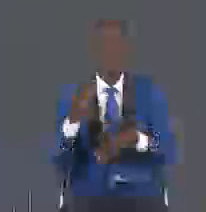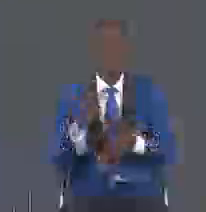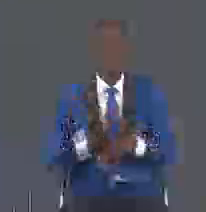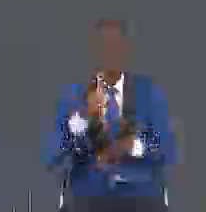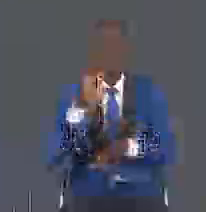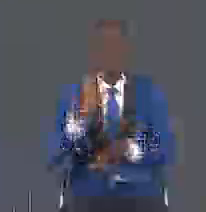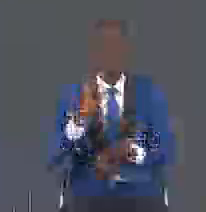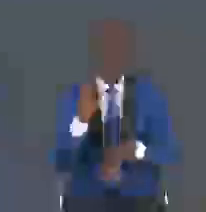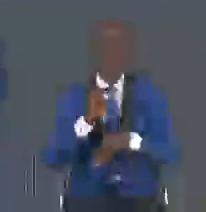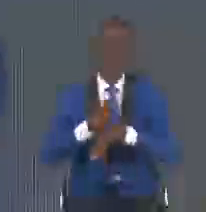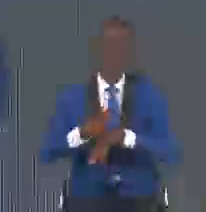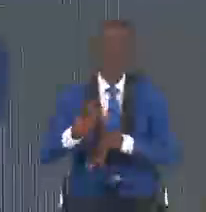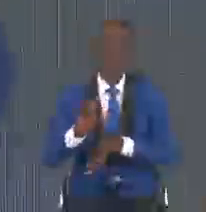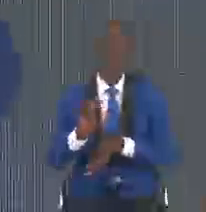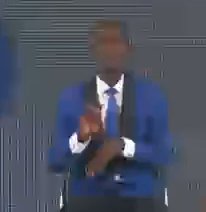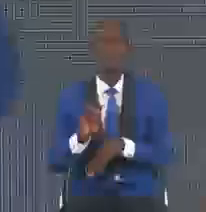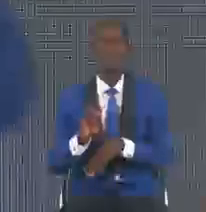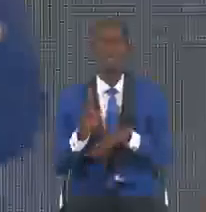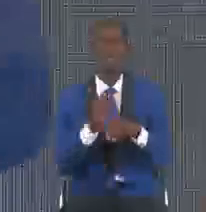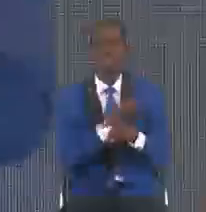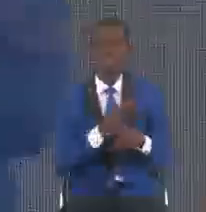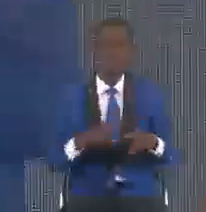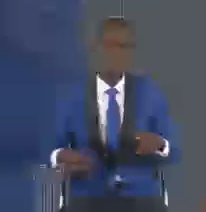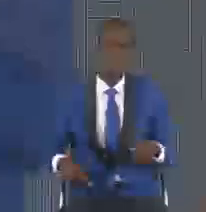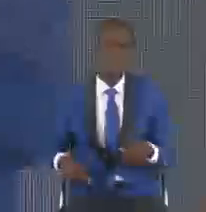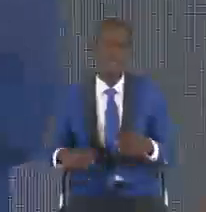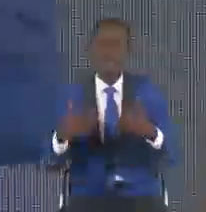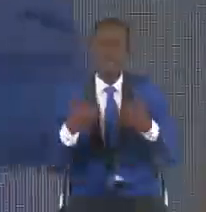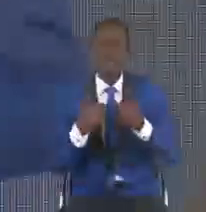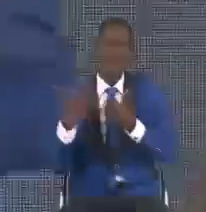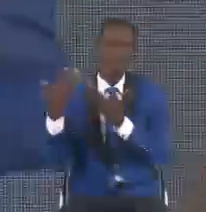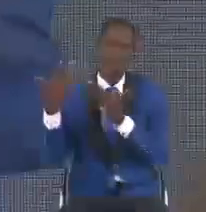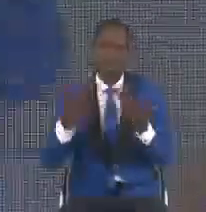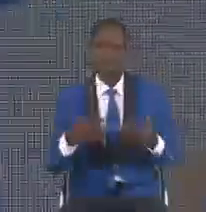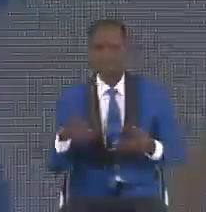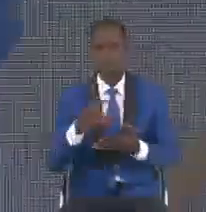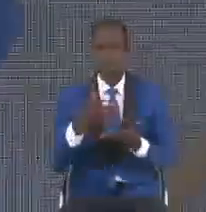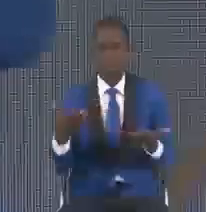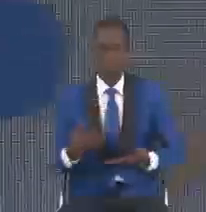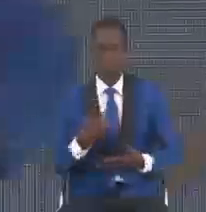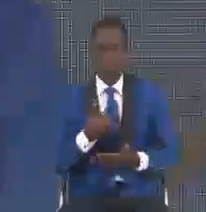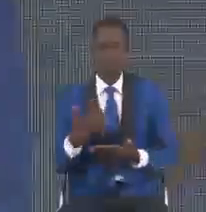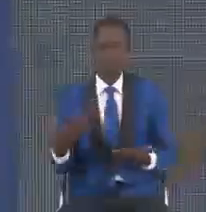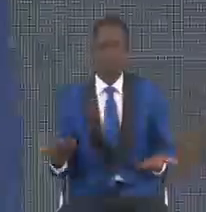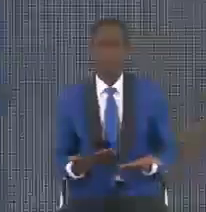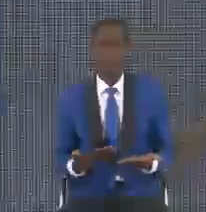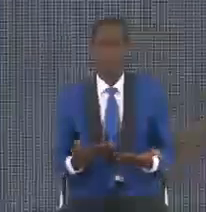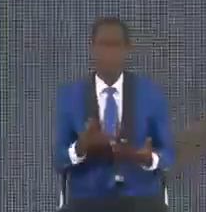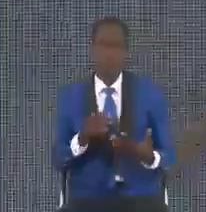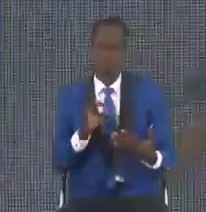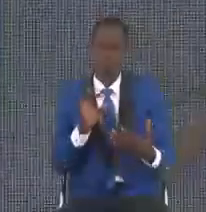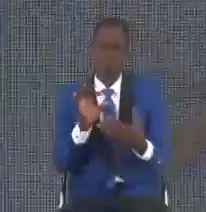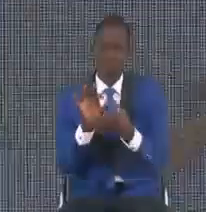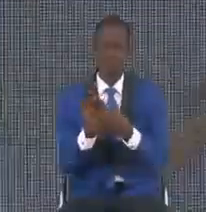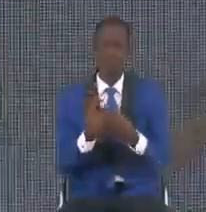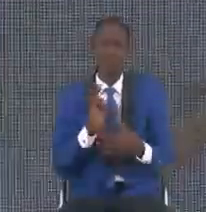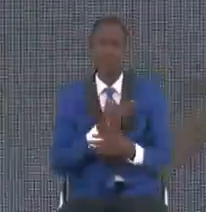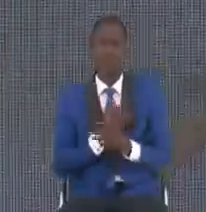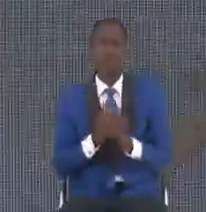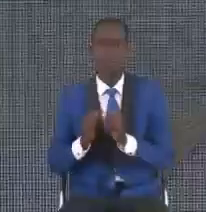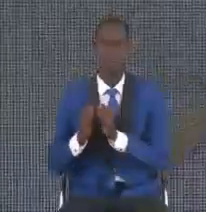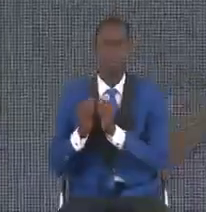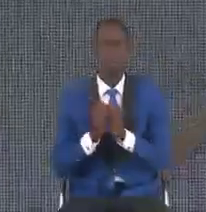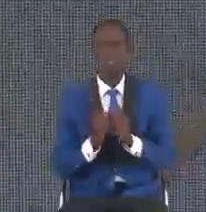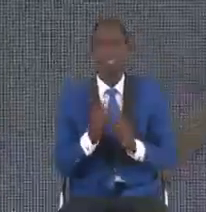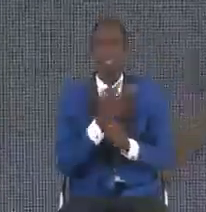ministry. The Lord has brought you here, brought me here, connected us together, and is